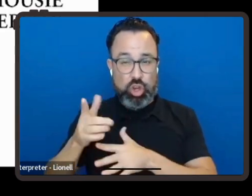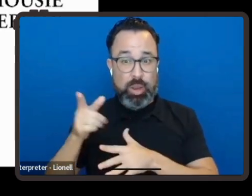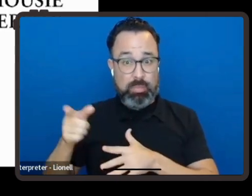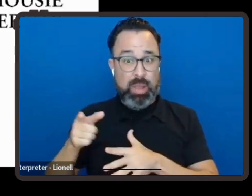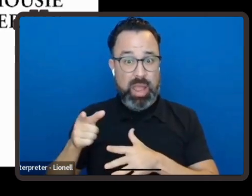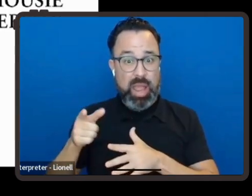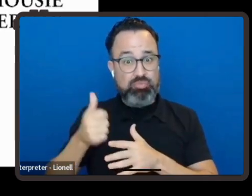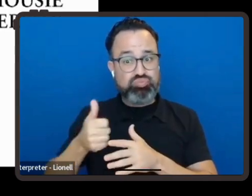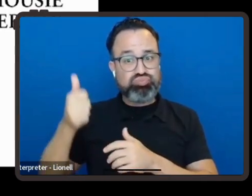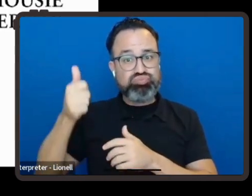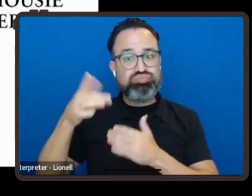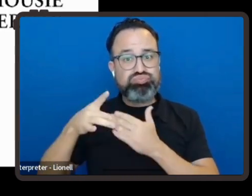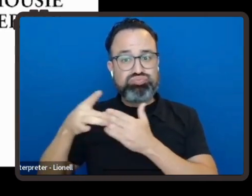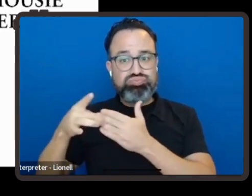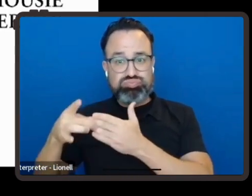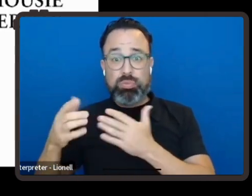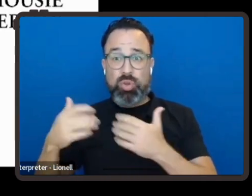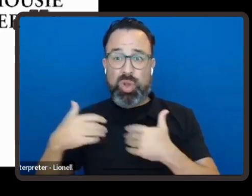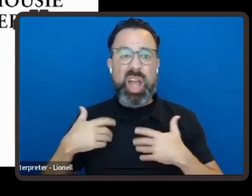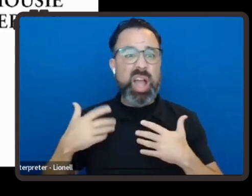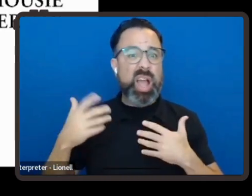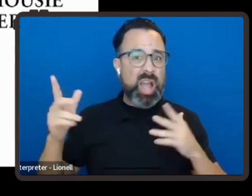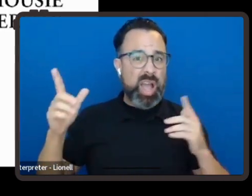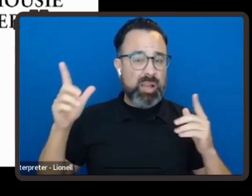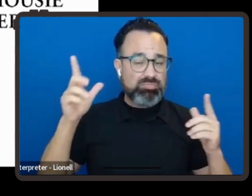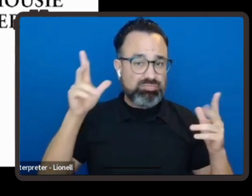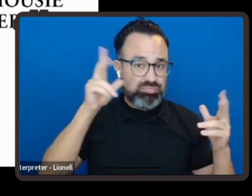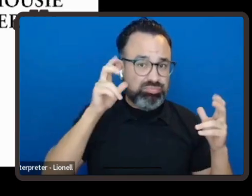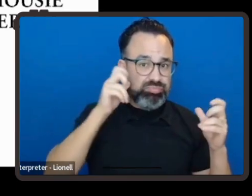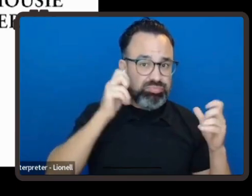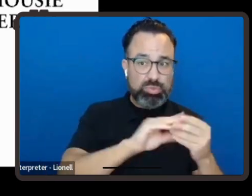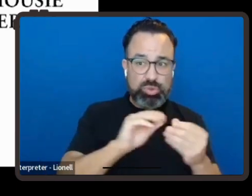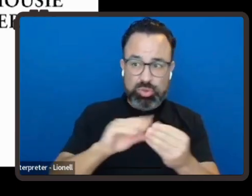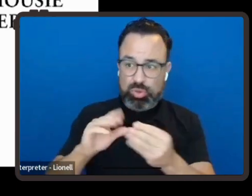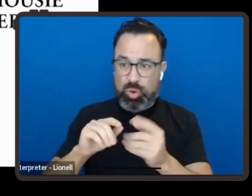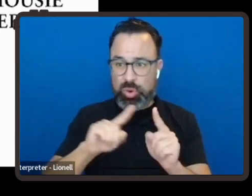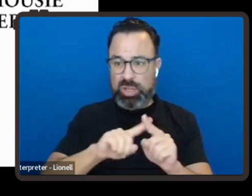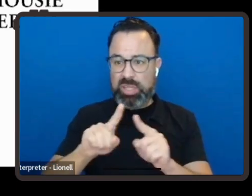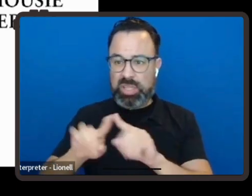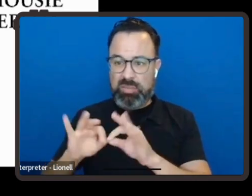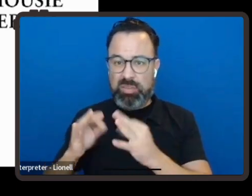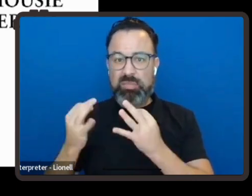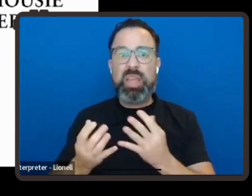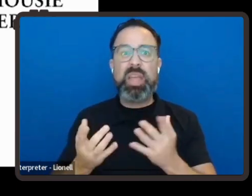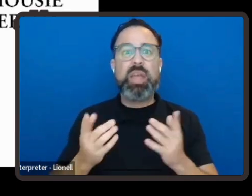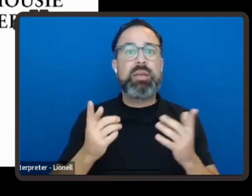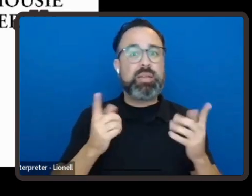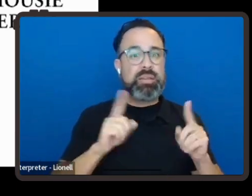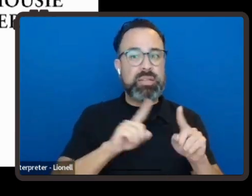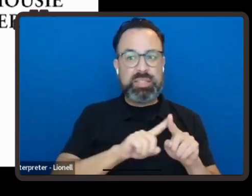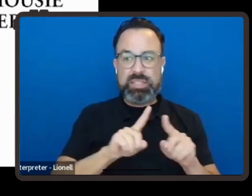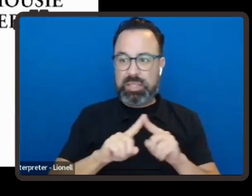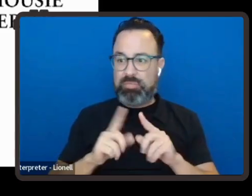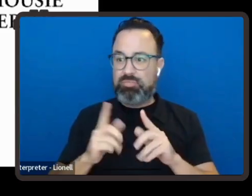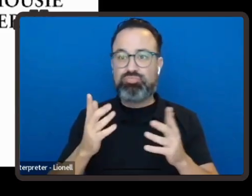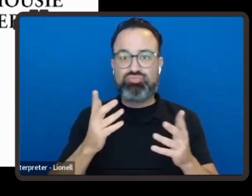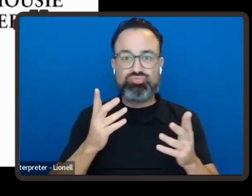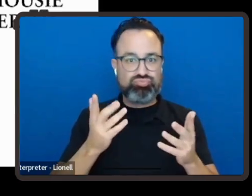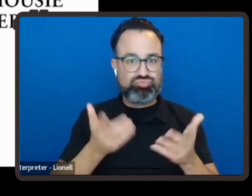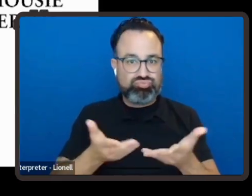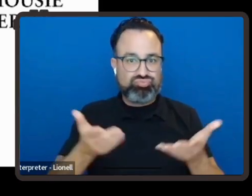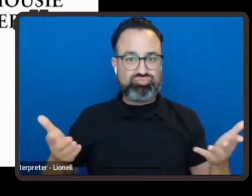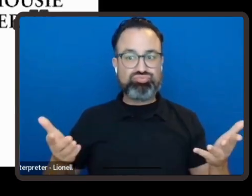lot of families and stories. I have no medical training, but what I can do is tell you what families here